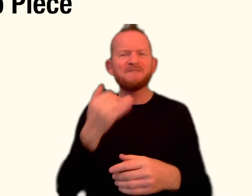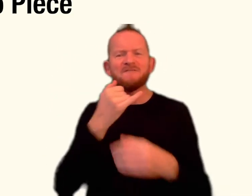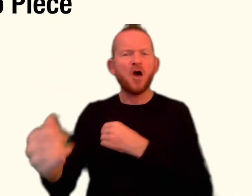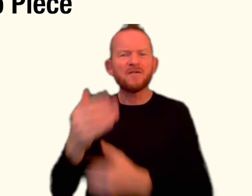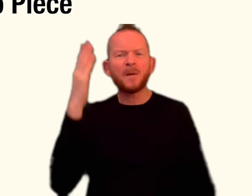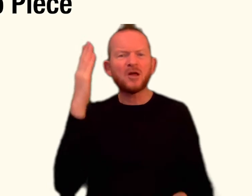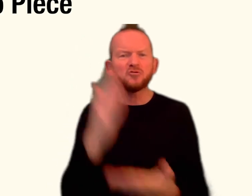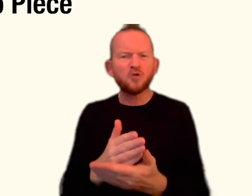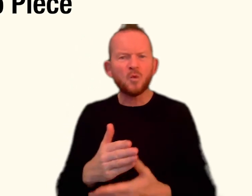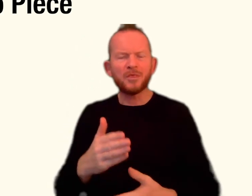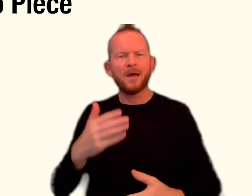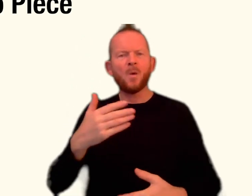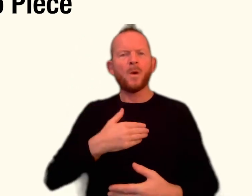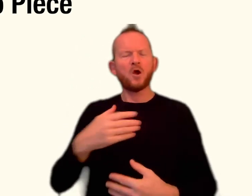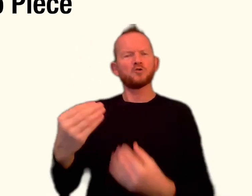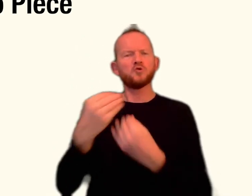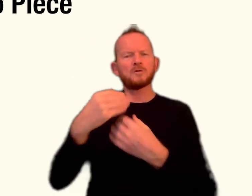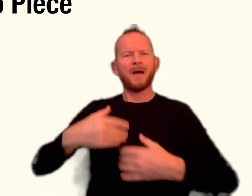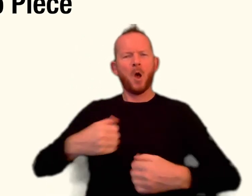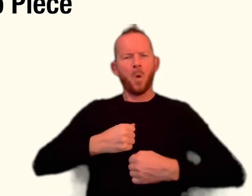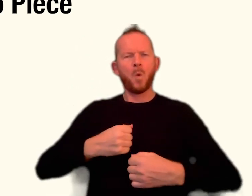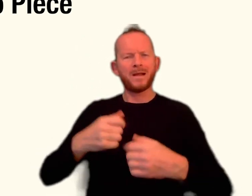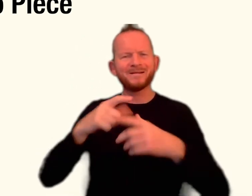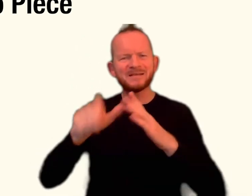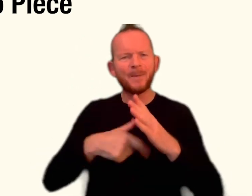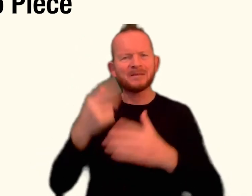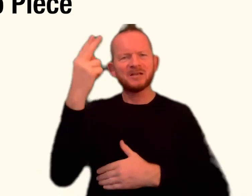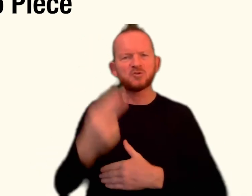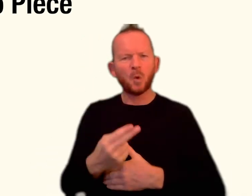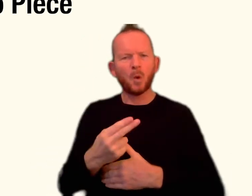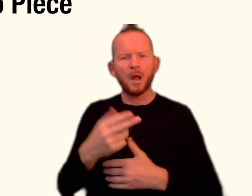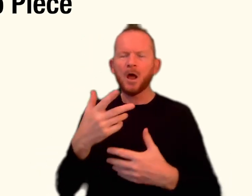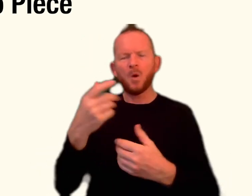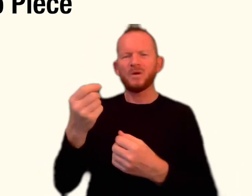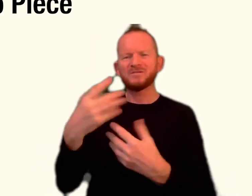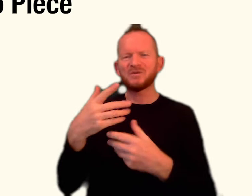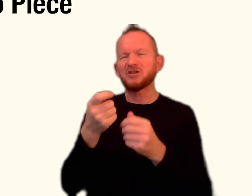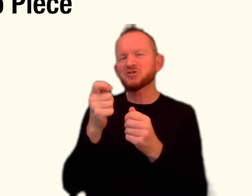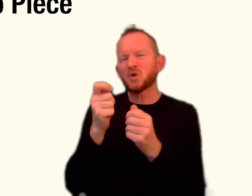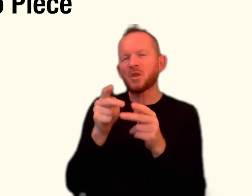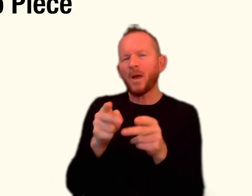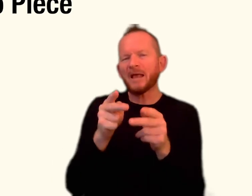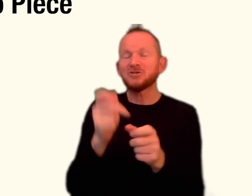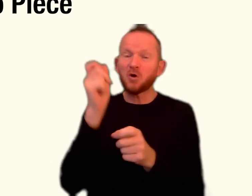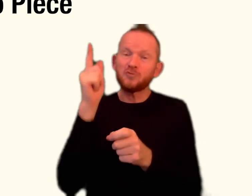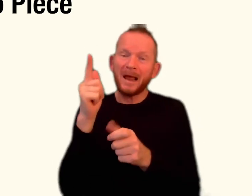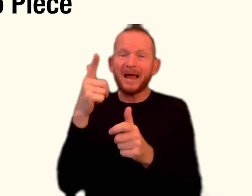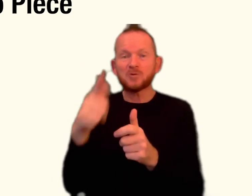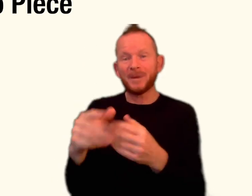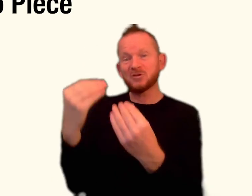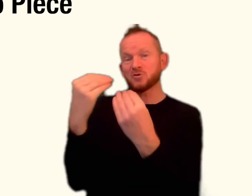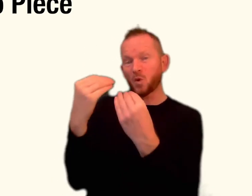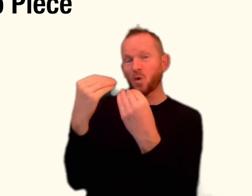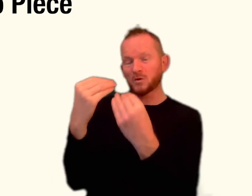truth. And we are not taught about our own disabilities in school, except in subtle ways where we don't realise that we're being